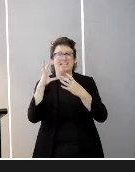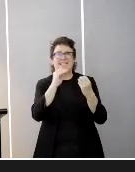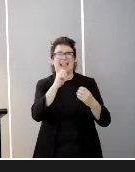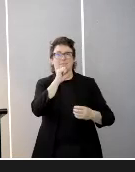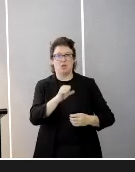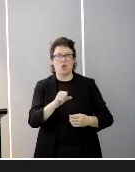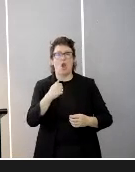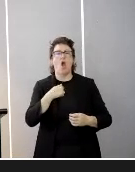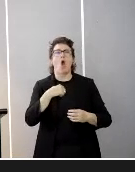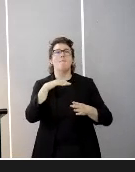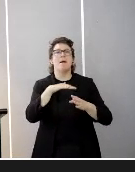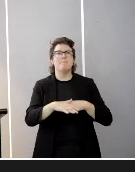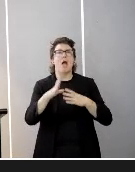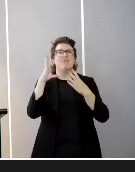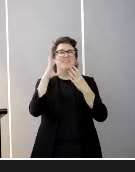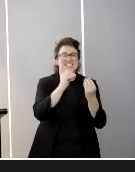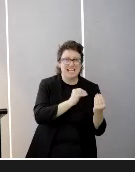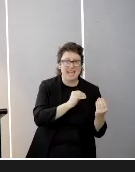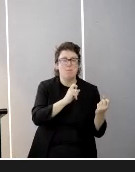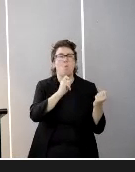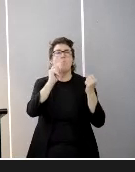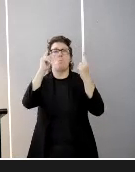the sleep-wake cycle.